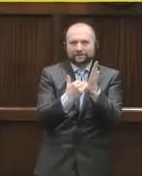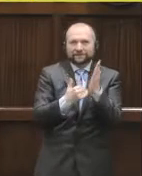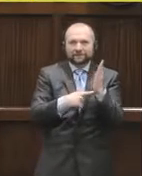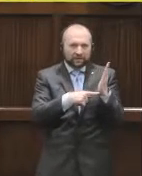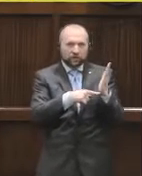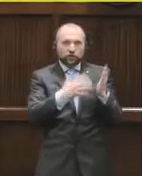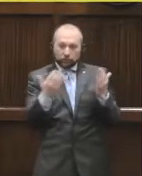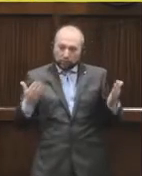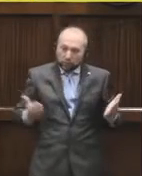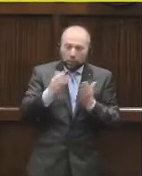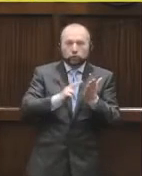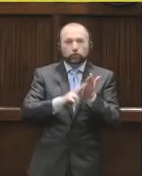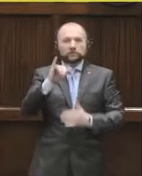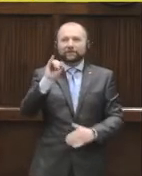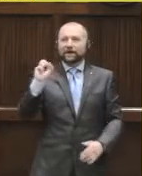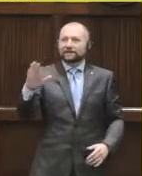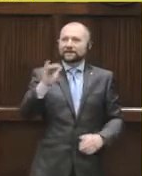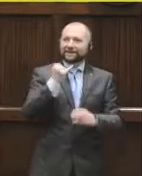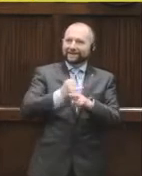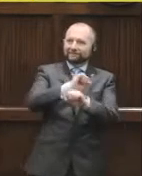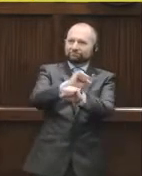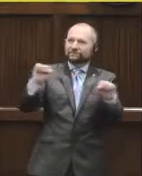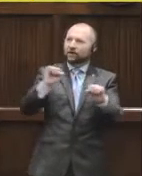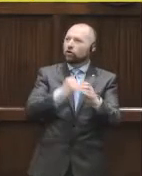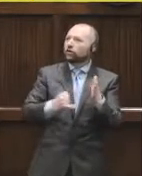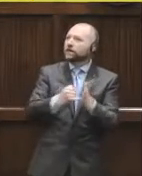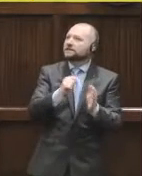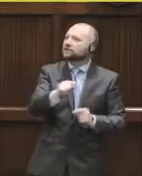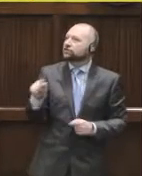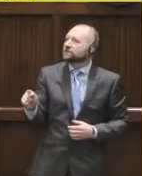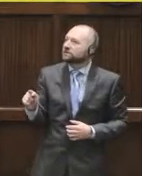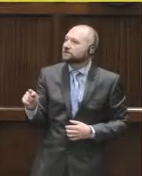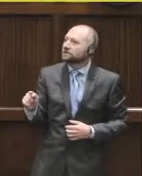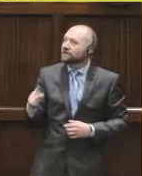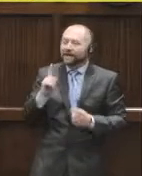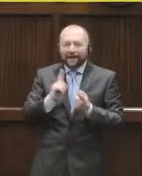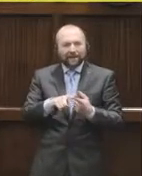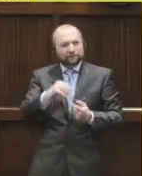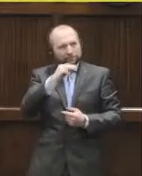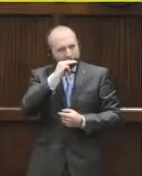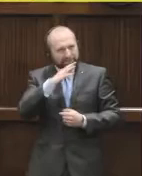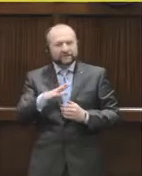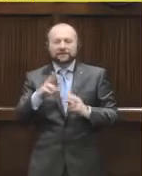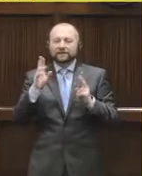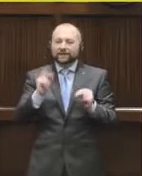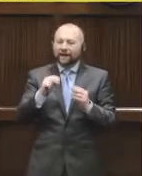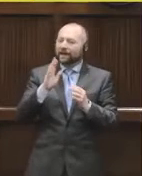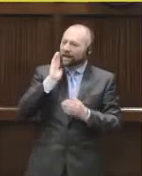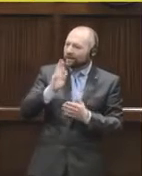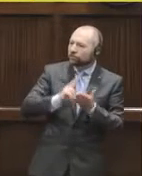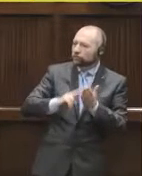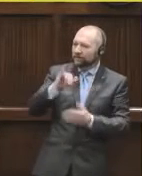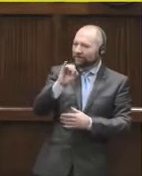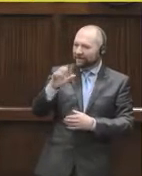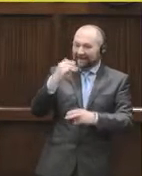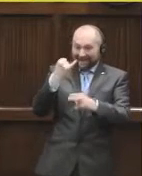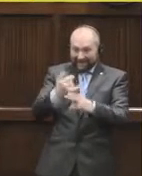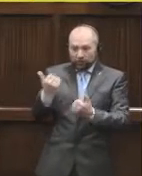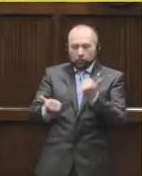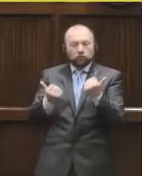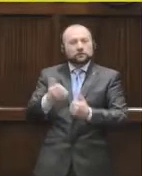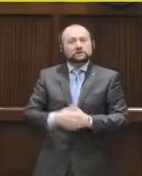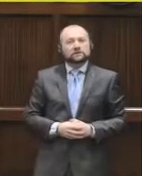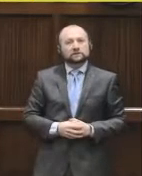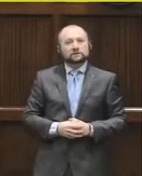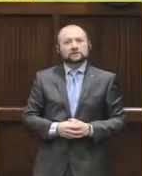use of sign language within the organisation. It will also permit the use of sign language within the courts.